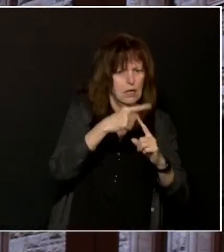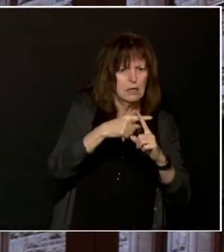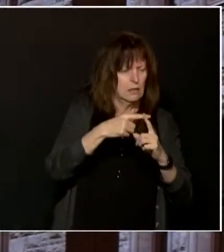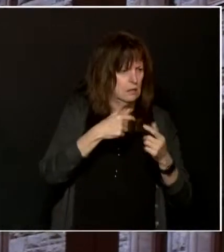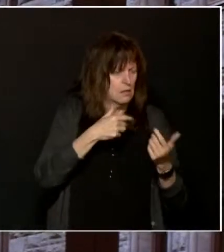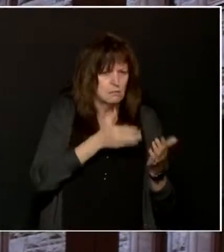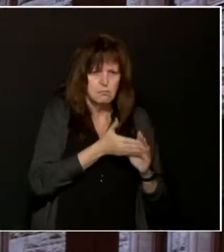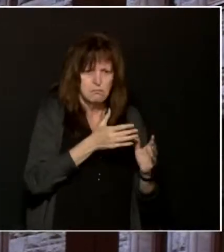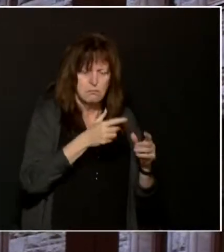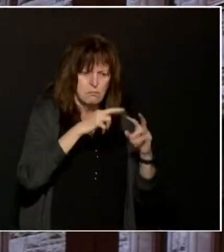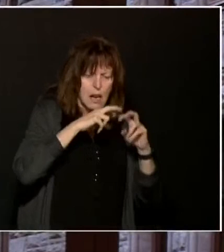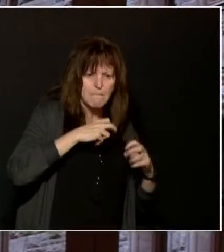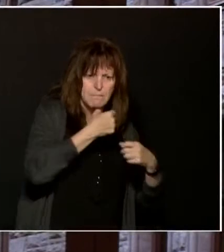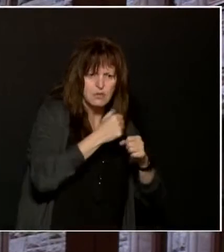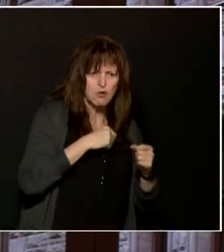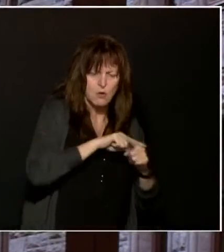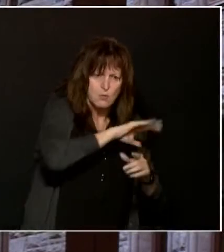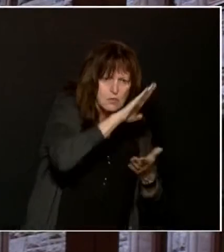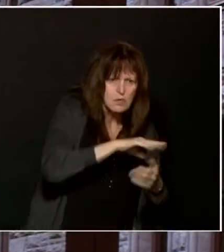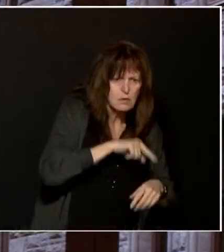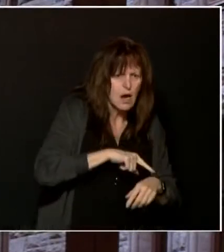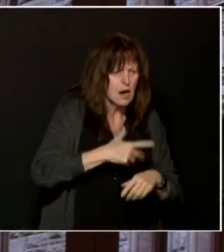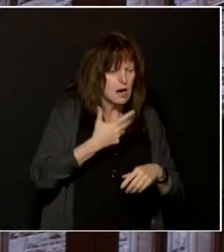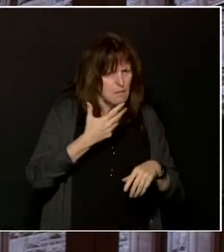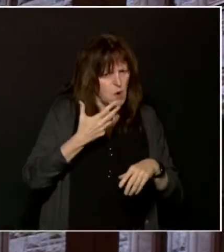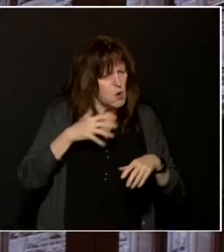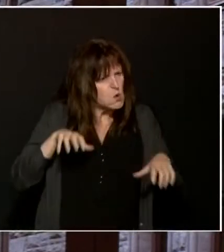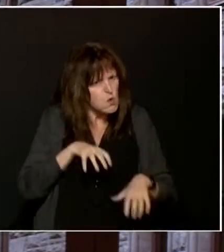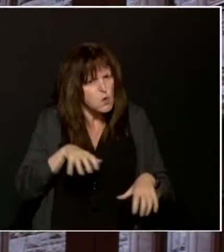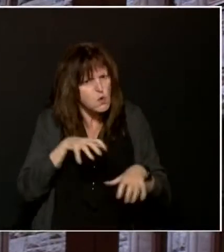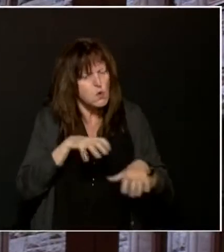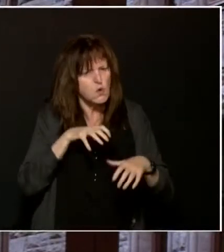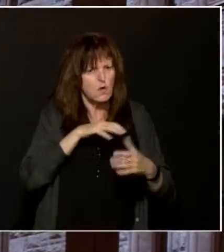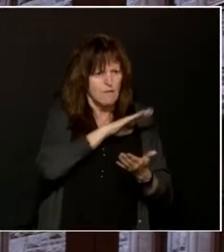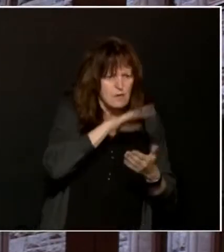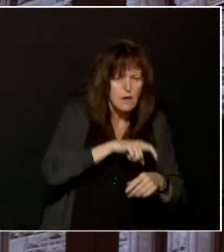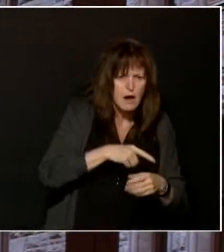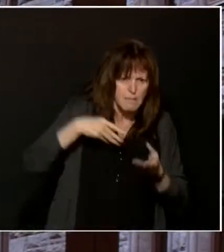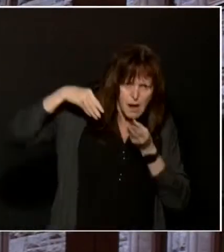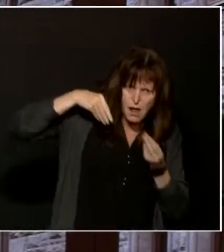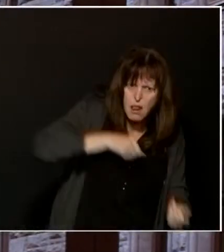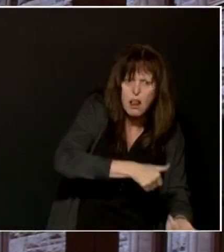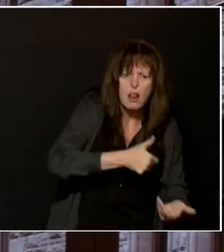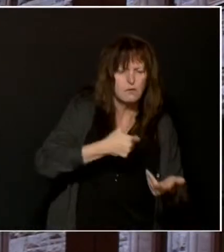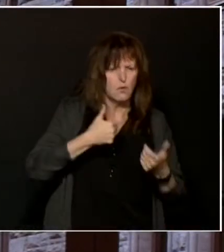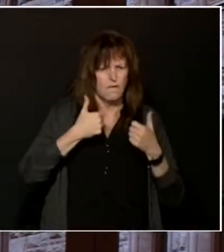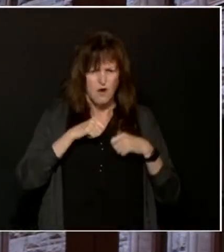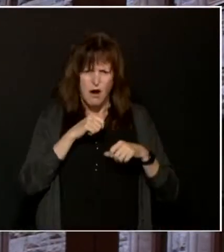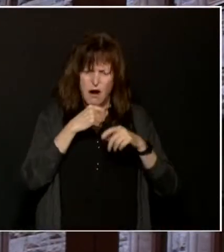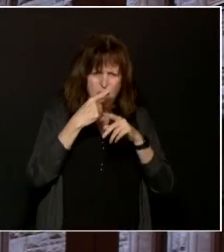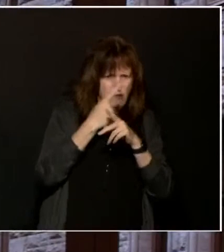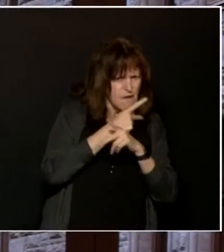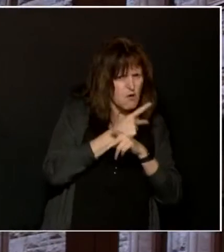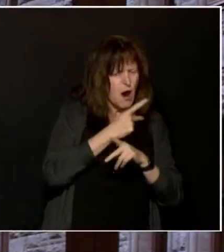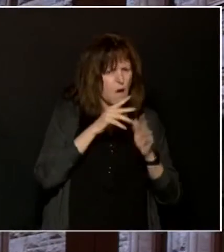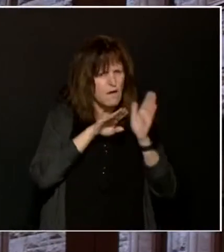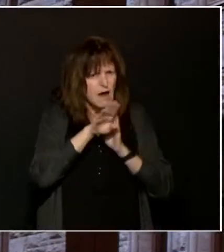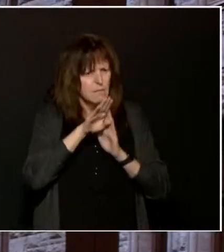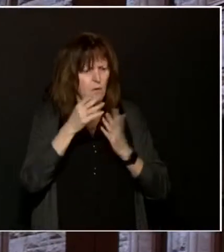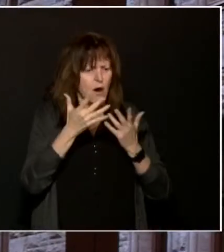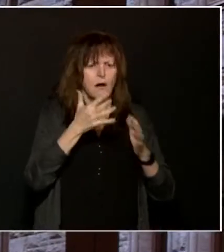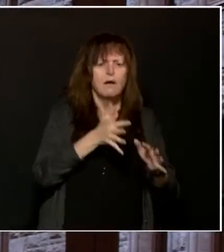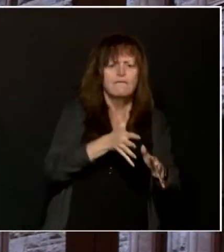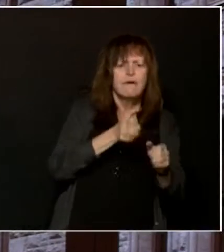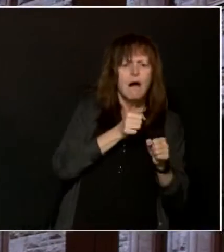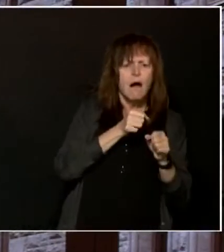But at the same time, we're going to be looking at which ones we can address in the high-risk categories and compare those in